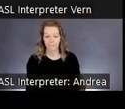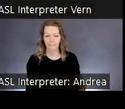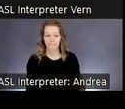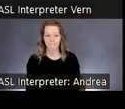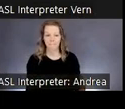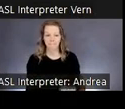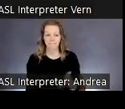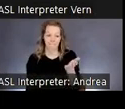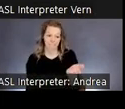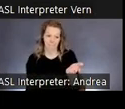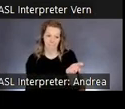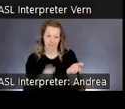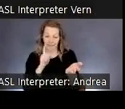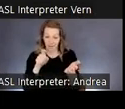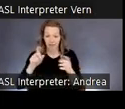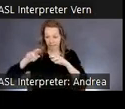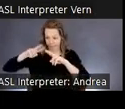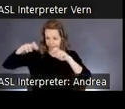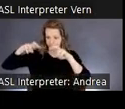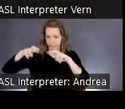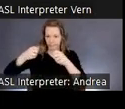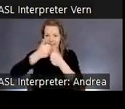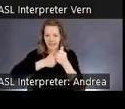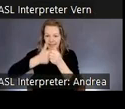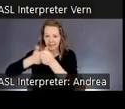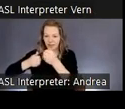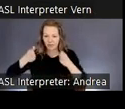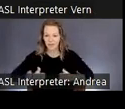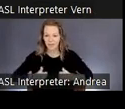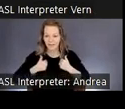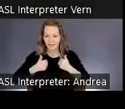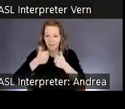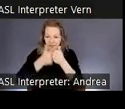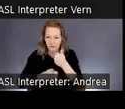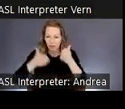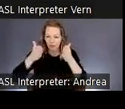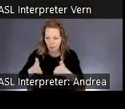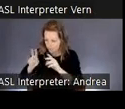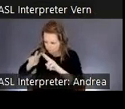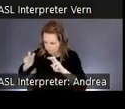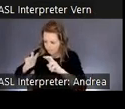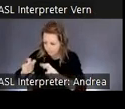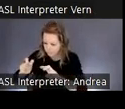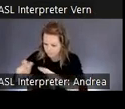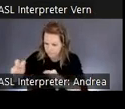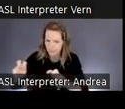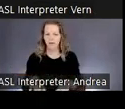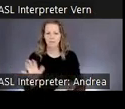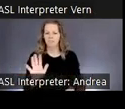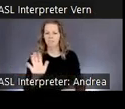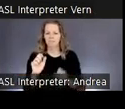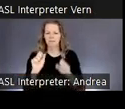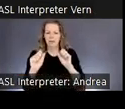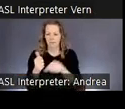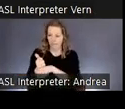individual lives, we have to put those lives in the context of where did this come from? And it helps us actually step away from the blame of